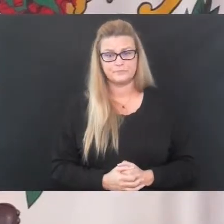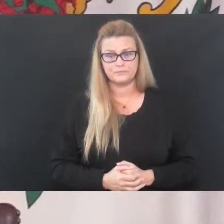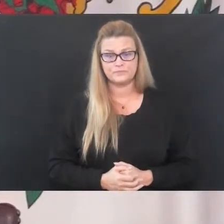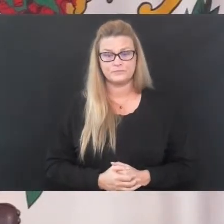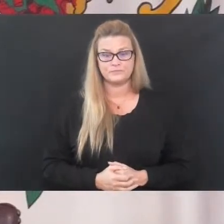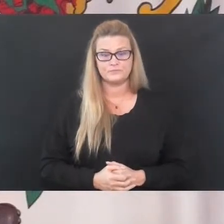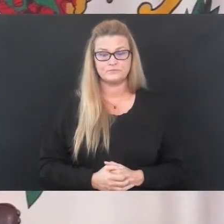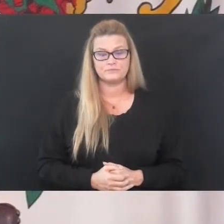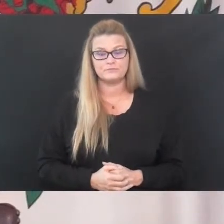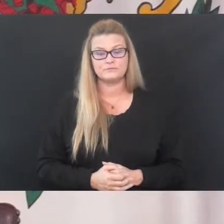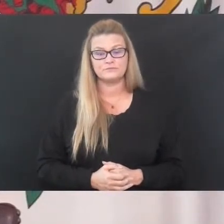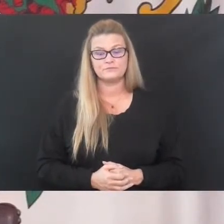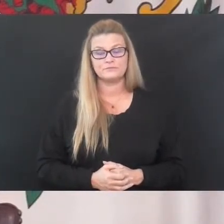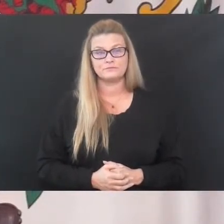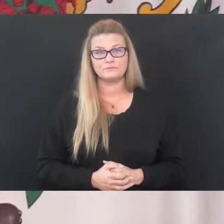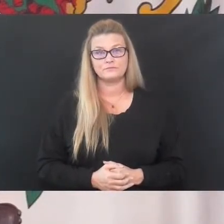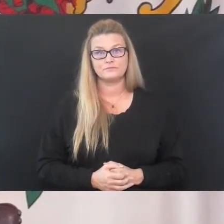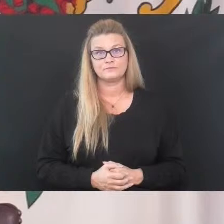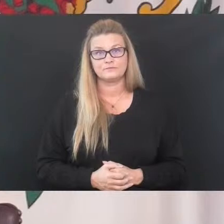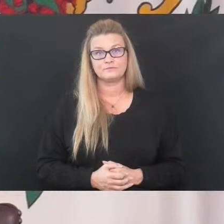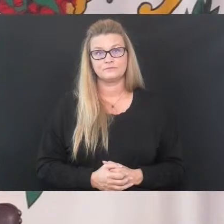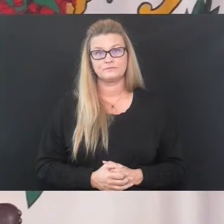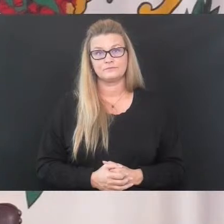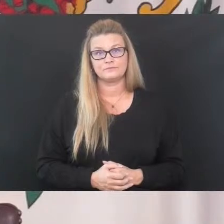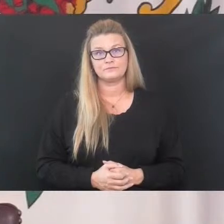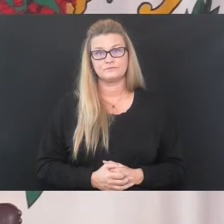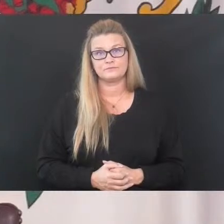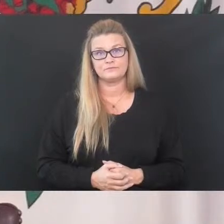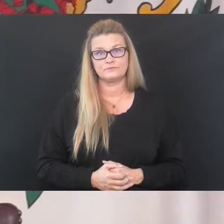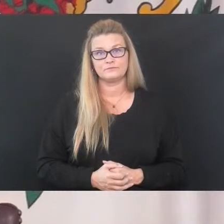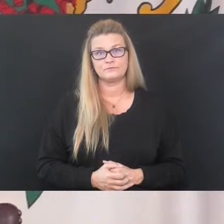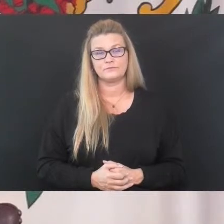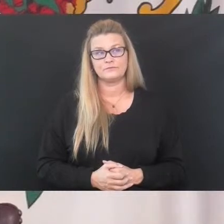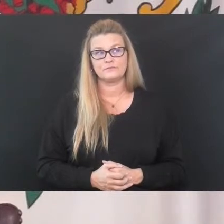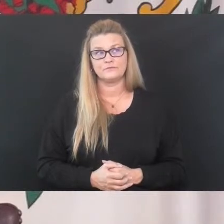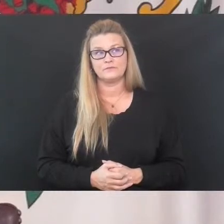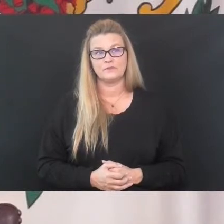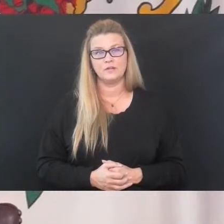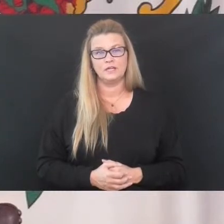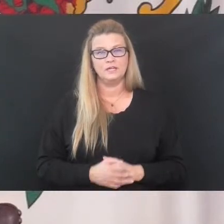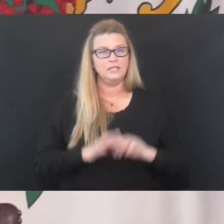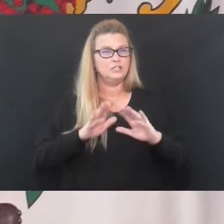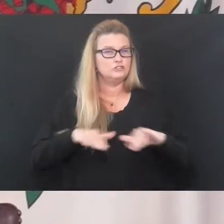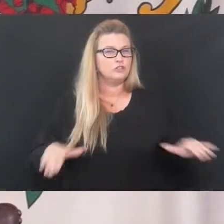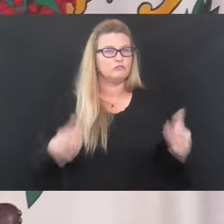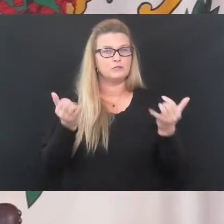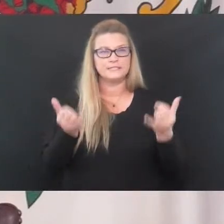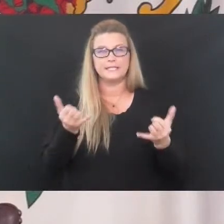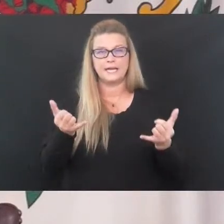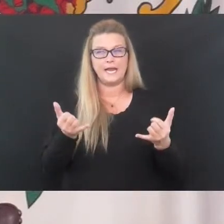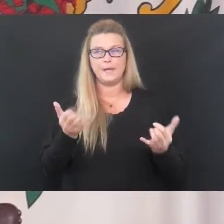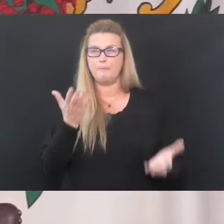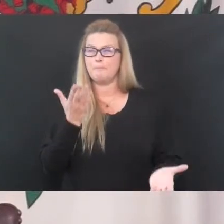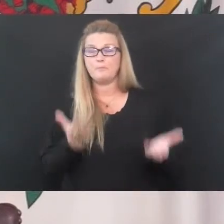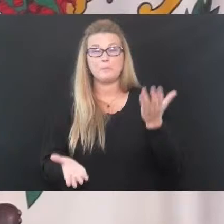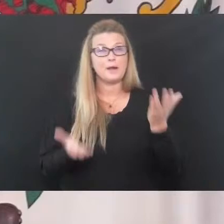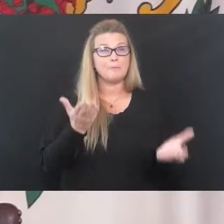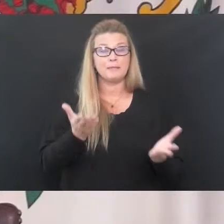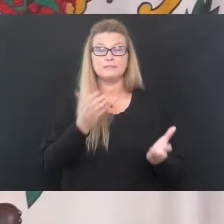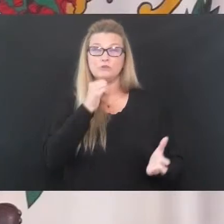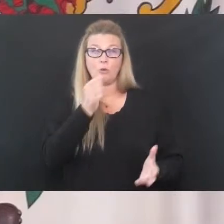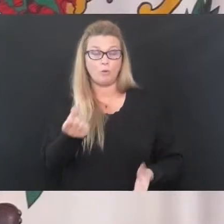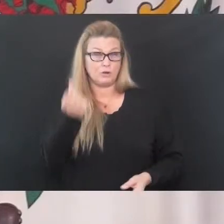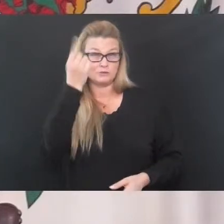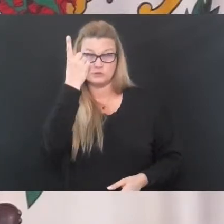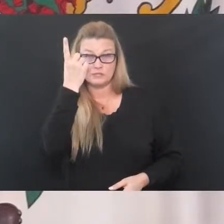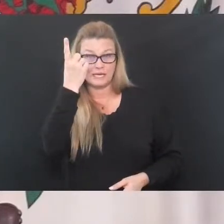Our kids today don't really probably realize just how